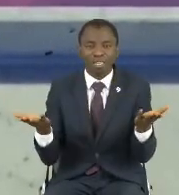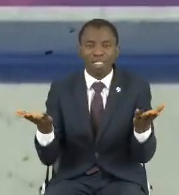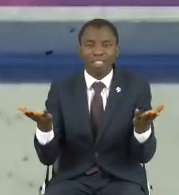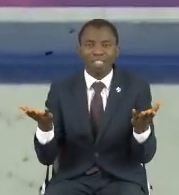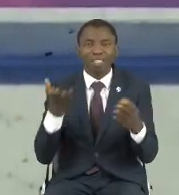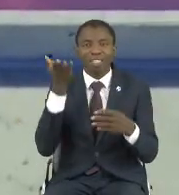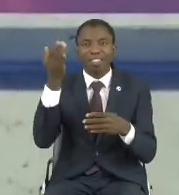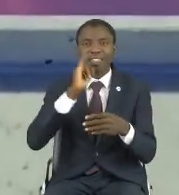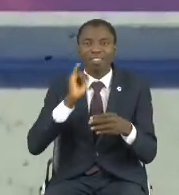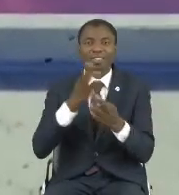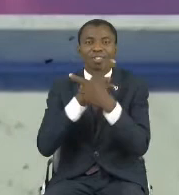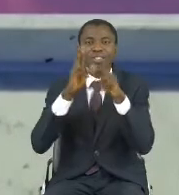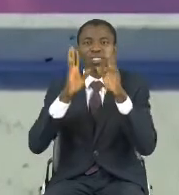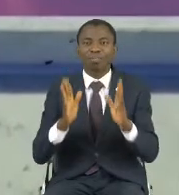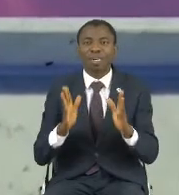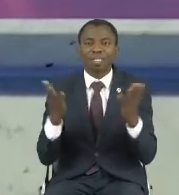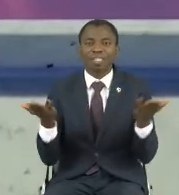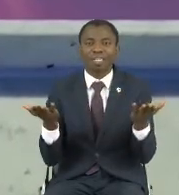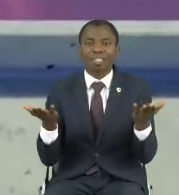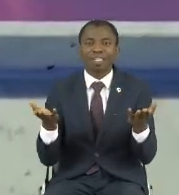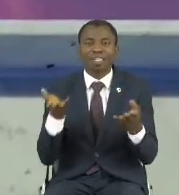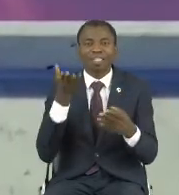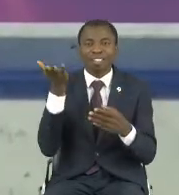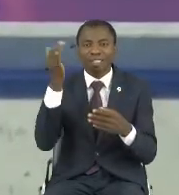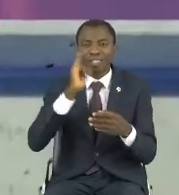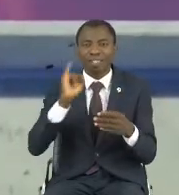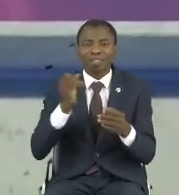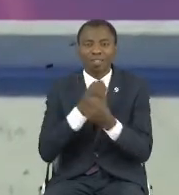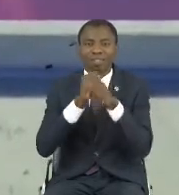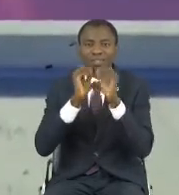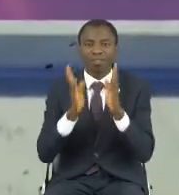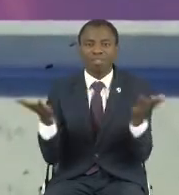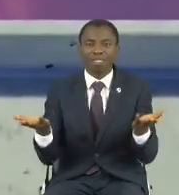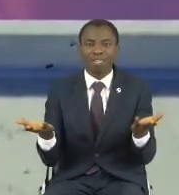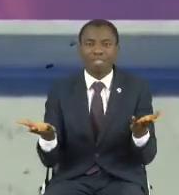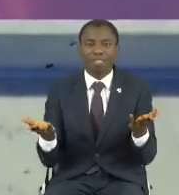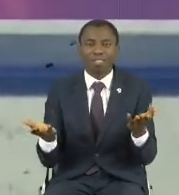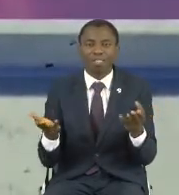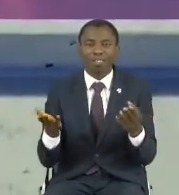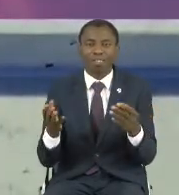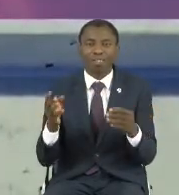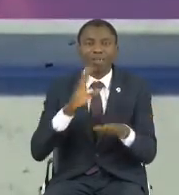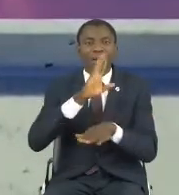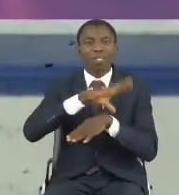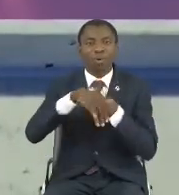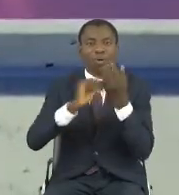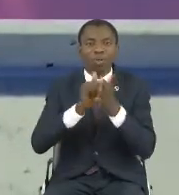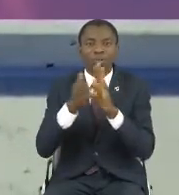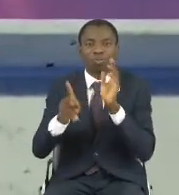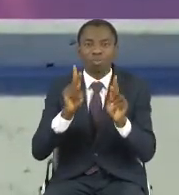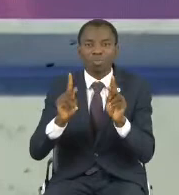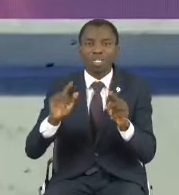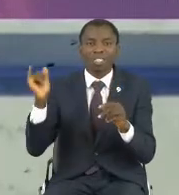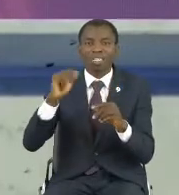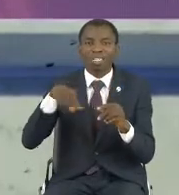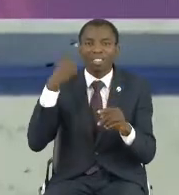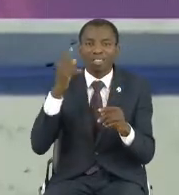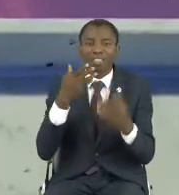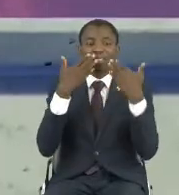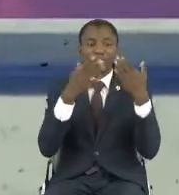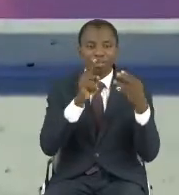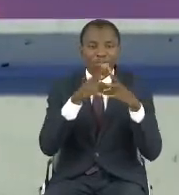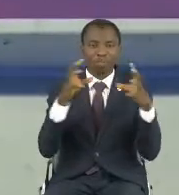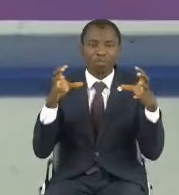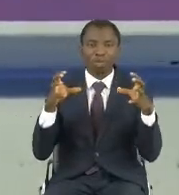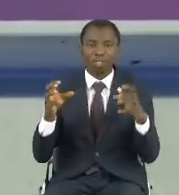a redeemer here. There is a savior here. And all those people, they said, thank you very much.